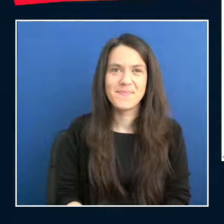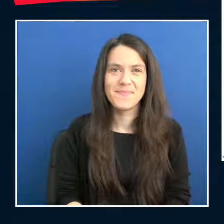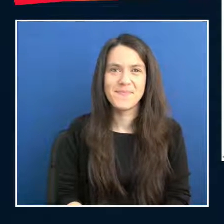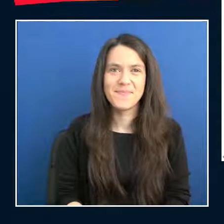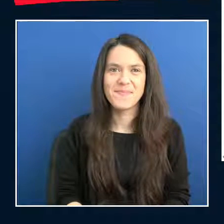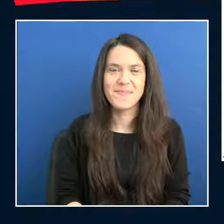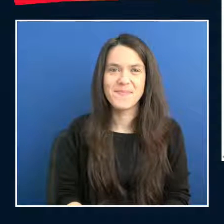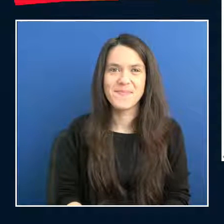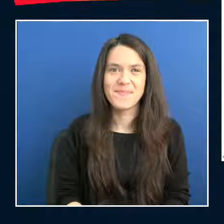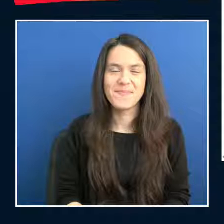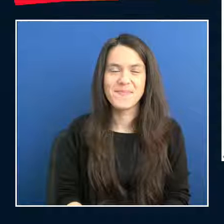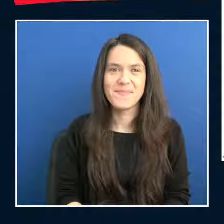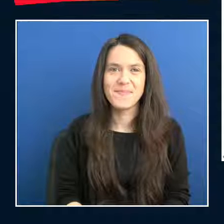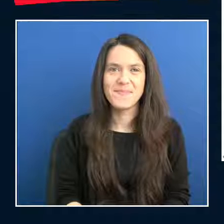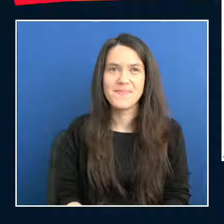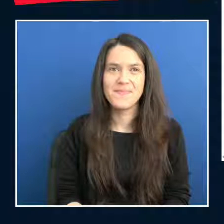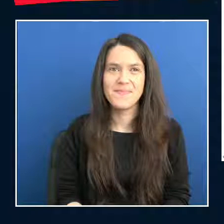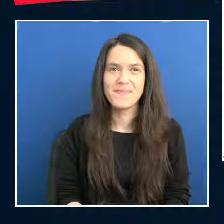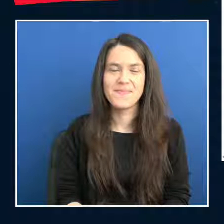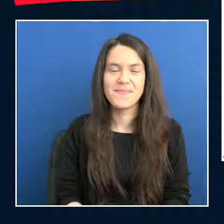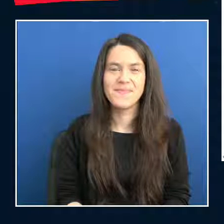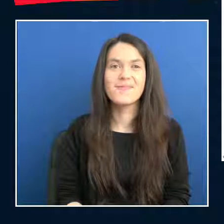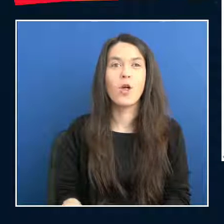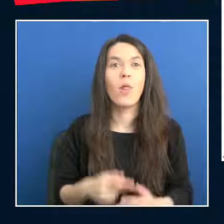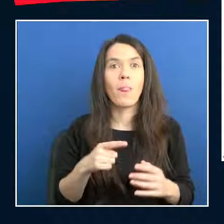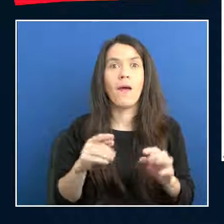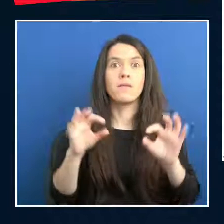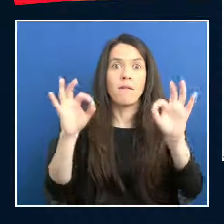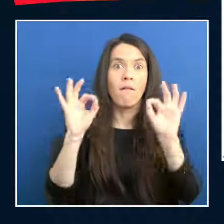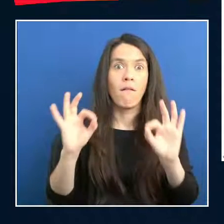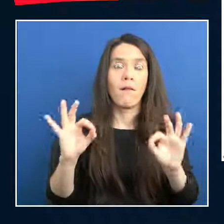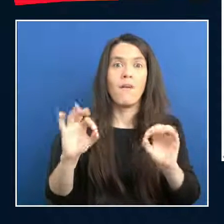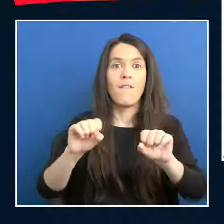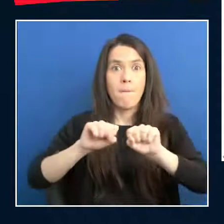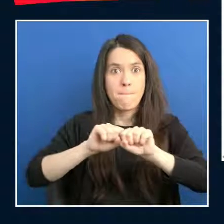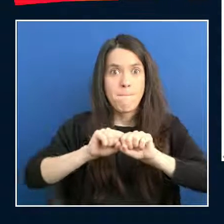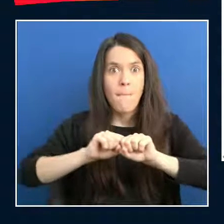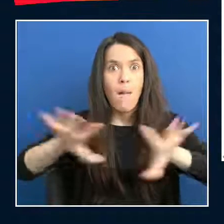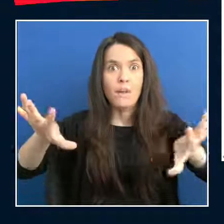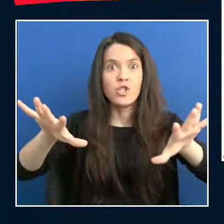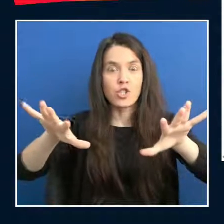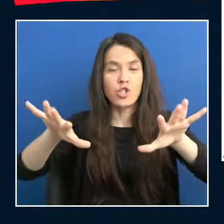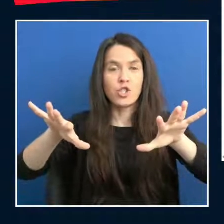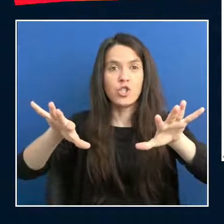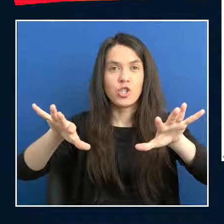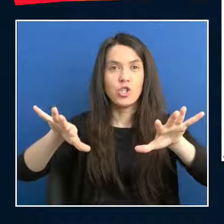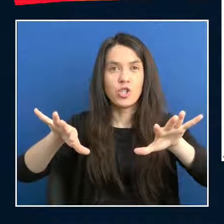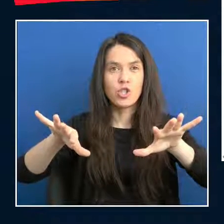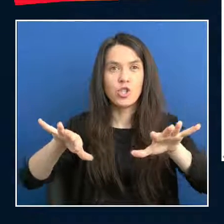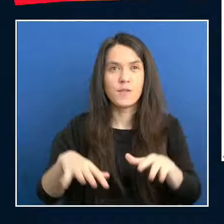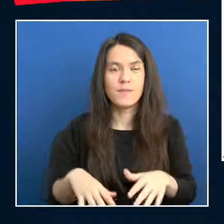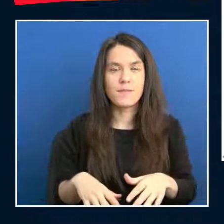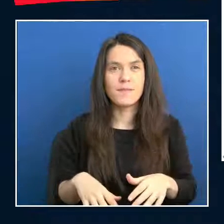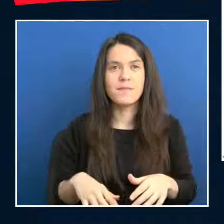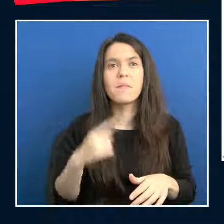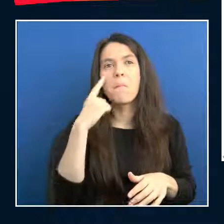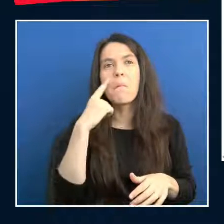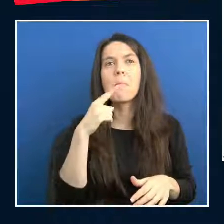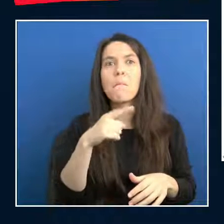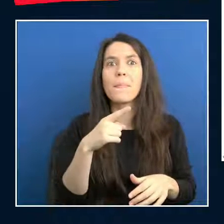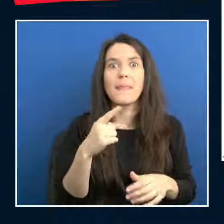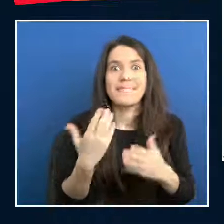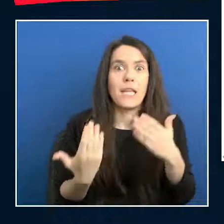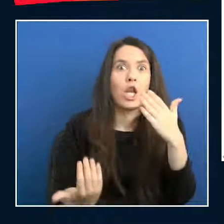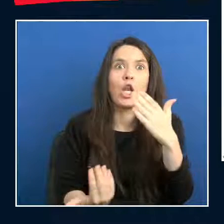is where I run the .NET publish command. And here we are using the very, very, very